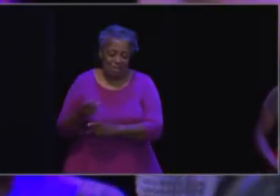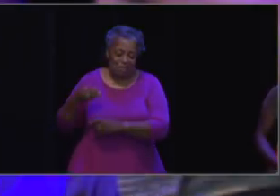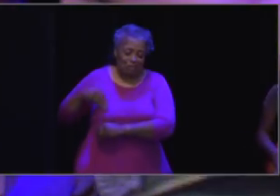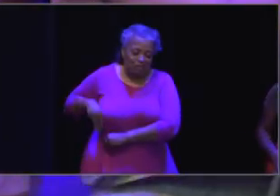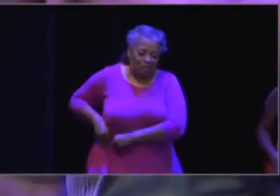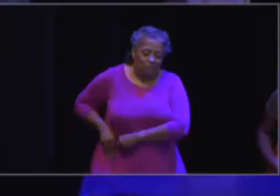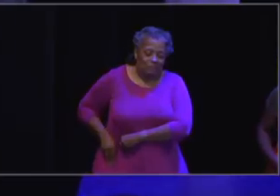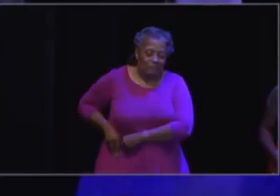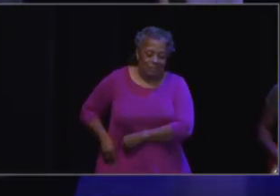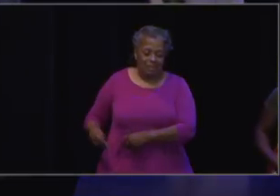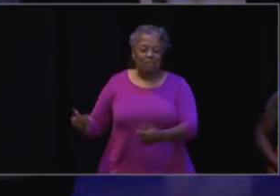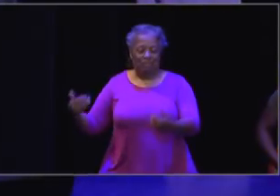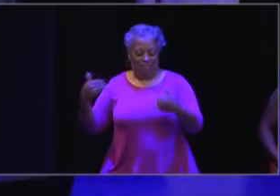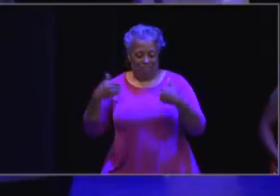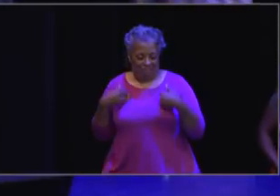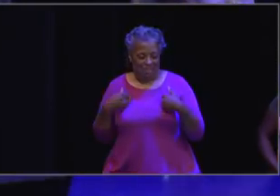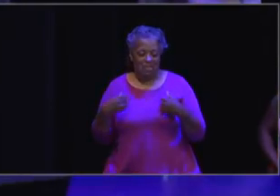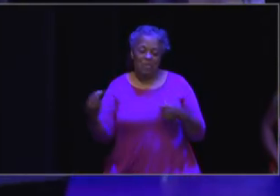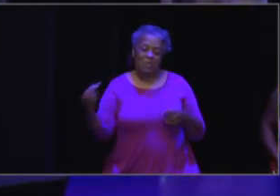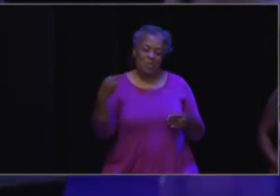knees, goggles. Let's go, Deanna.